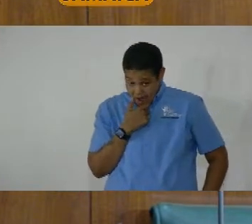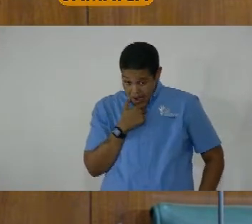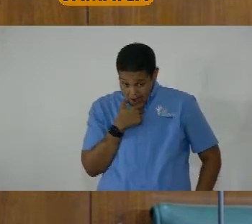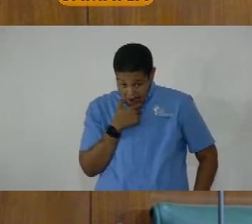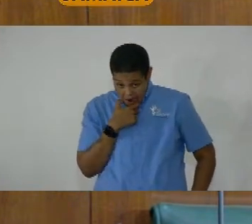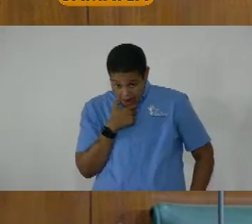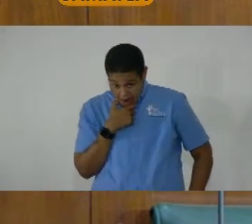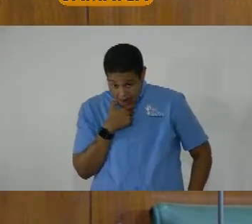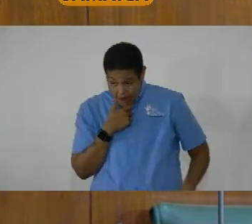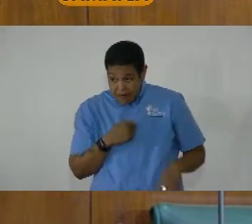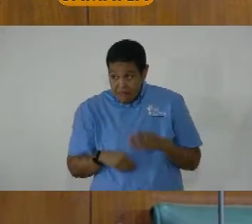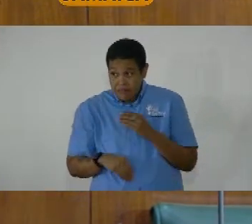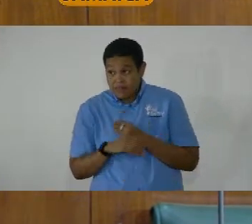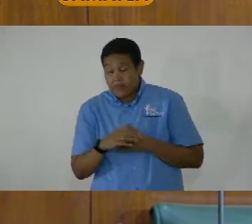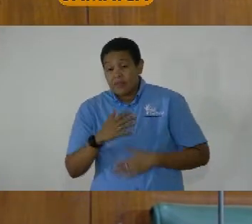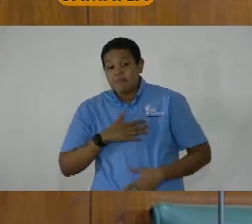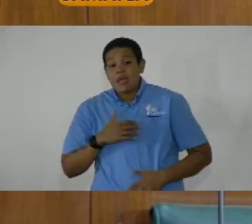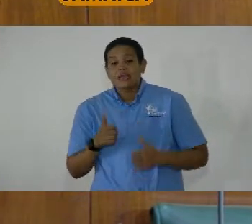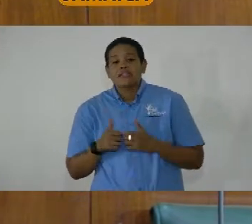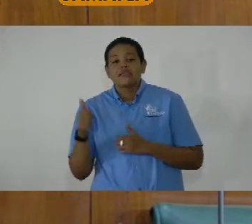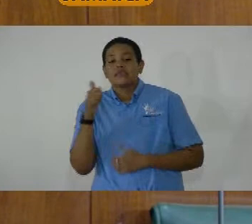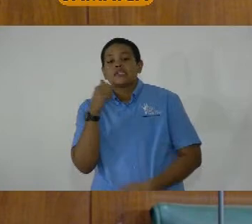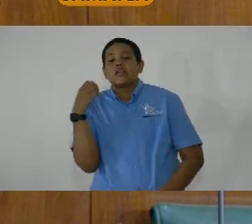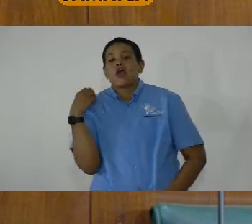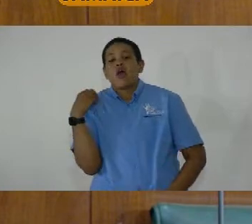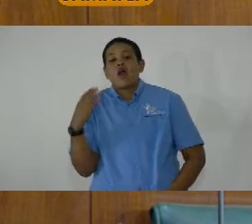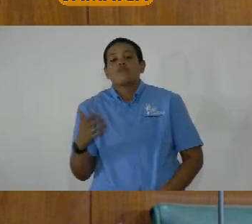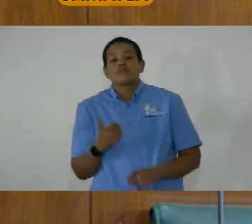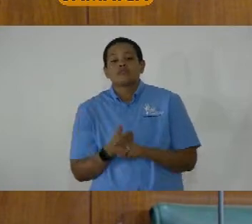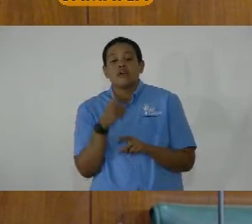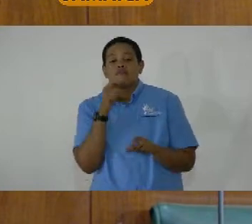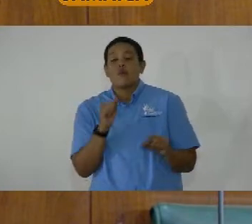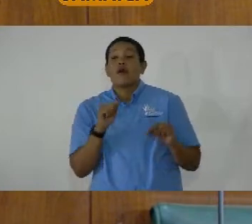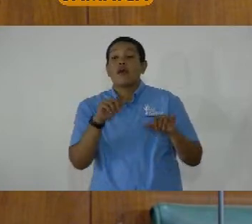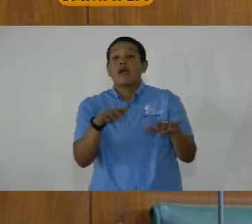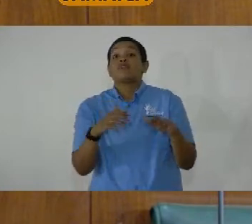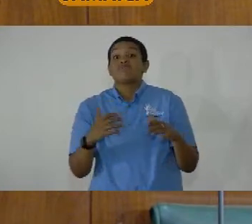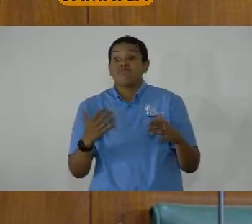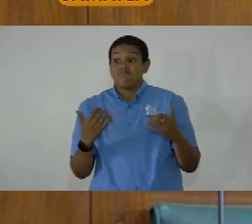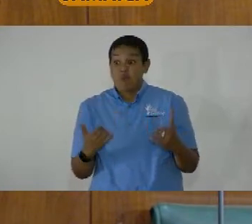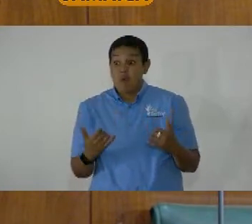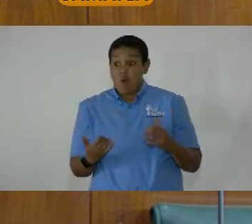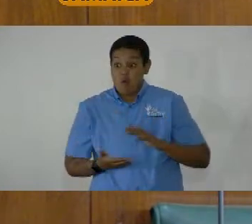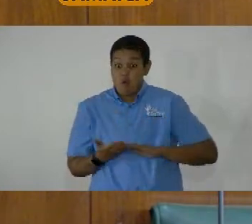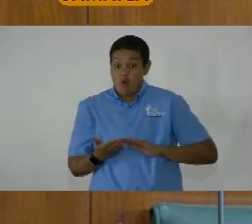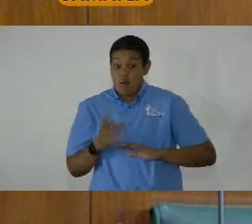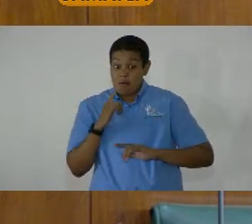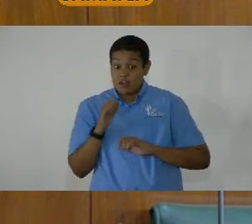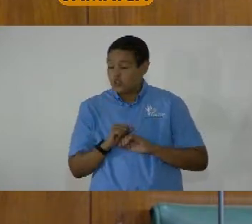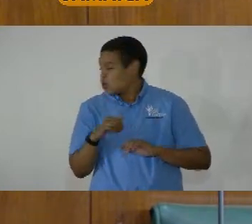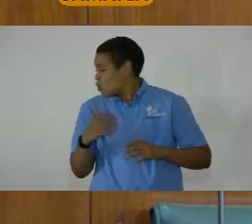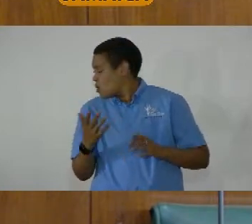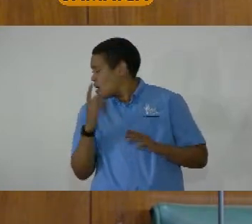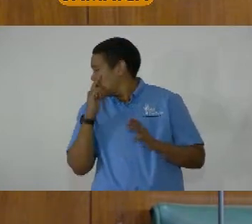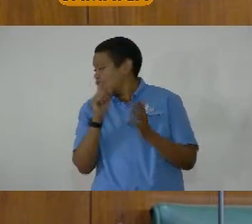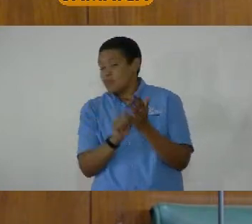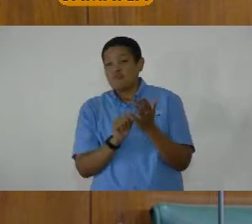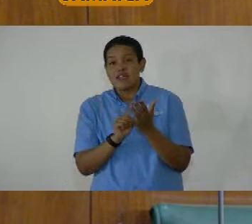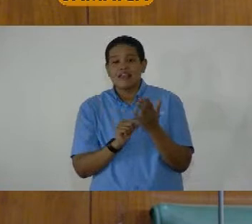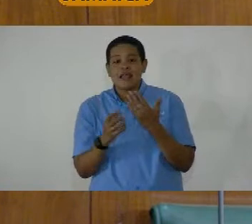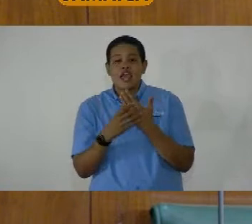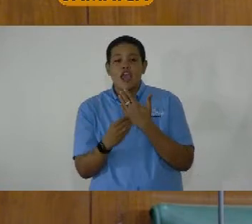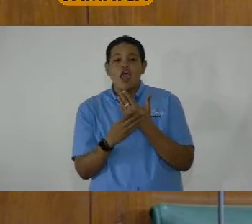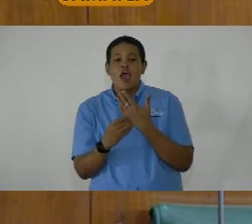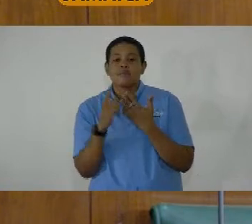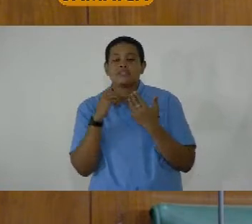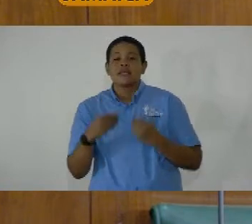and my CDF officer, who I gather even now is making sure that the printed copies are